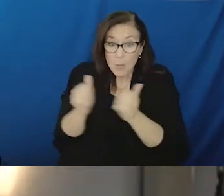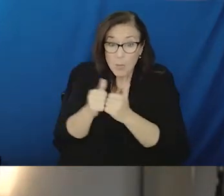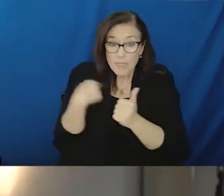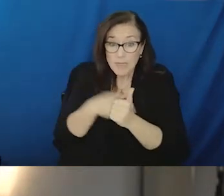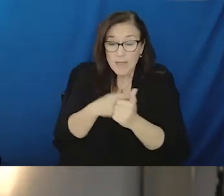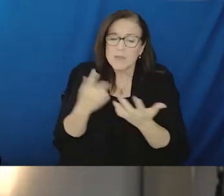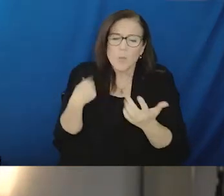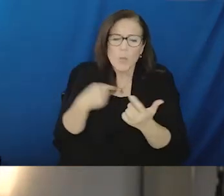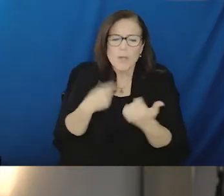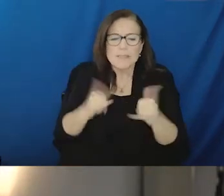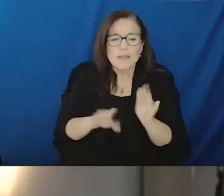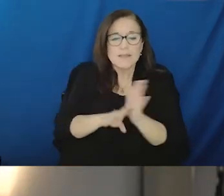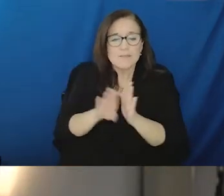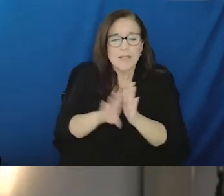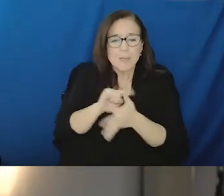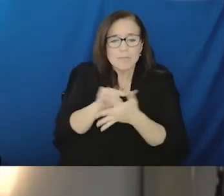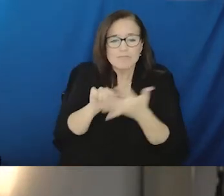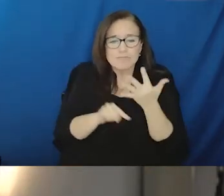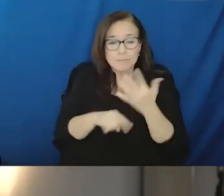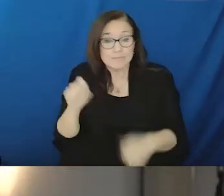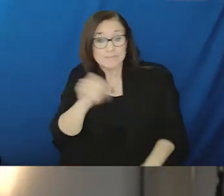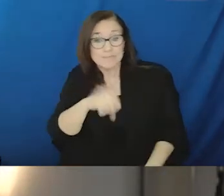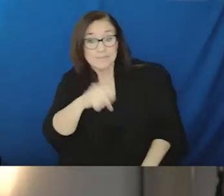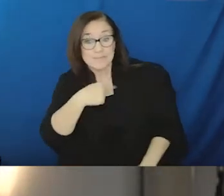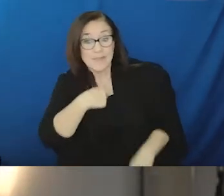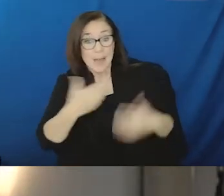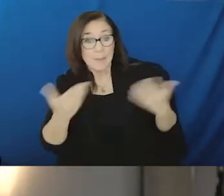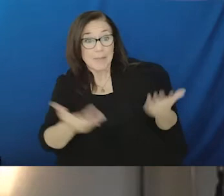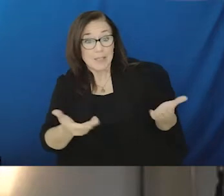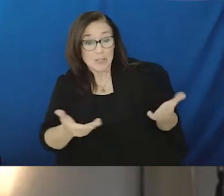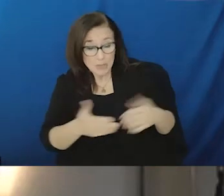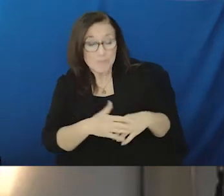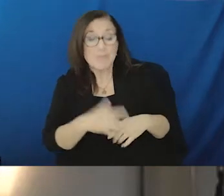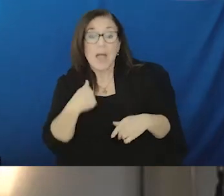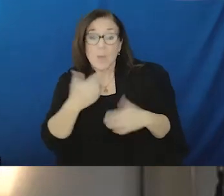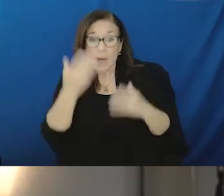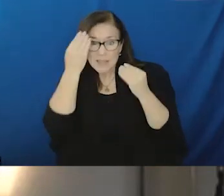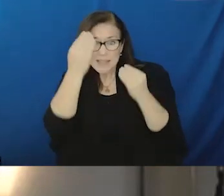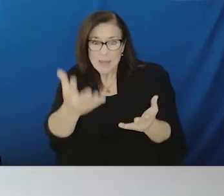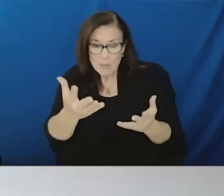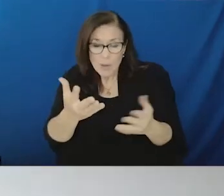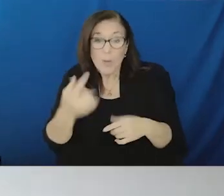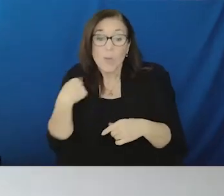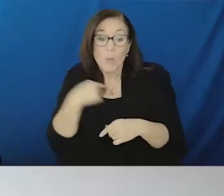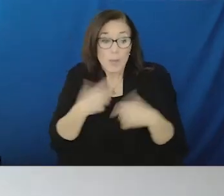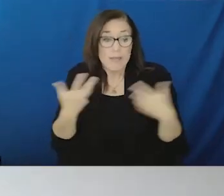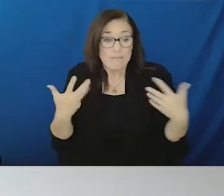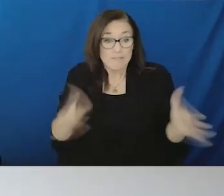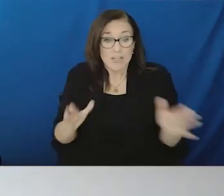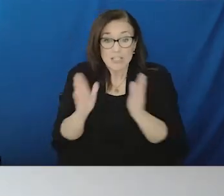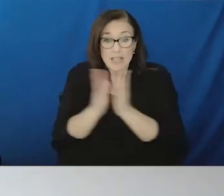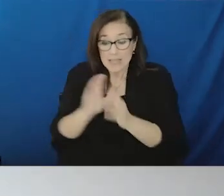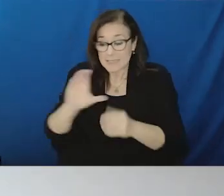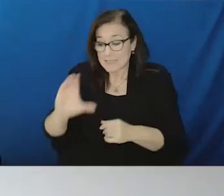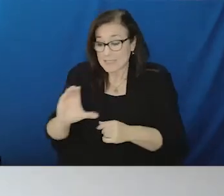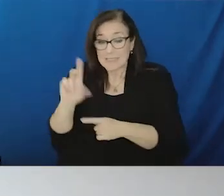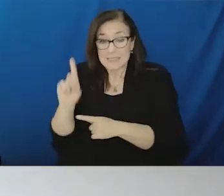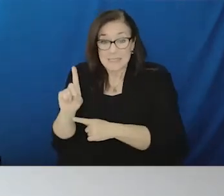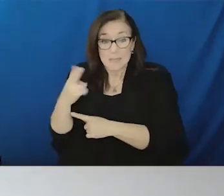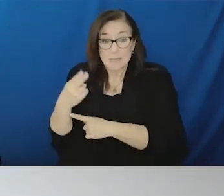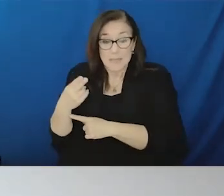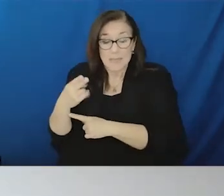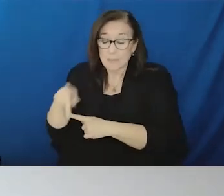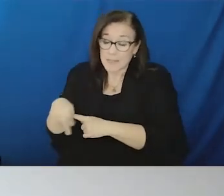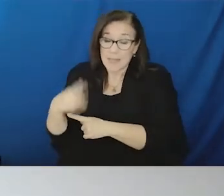us? Yes, I am. I would like to just share that right now we've asked CDPH directly, help us know